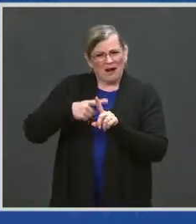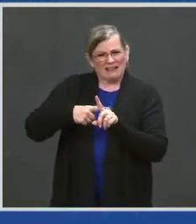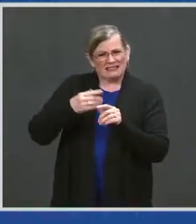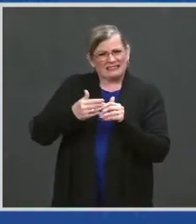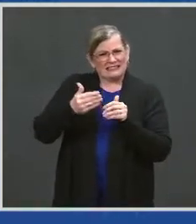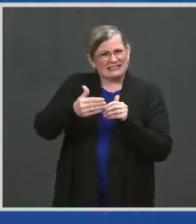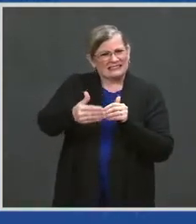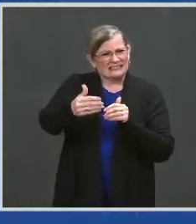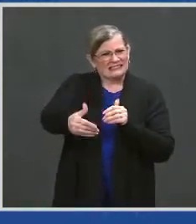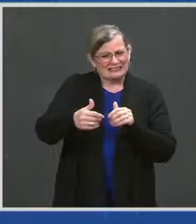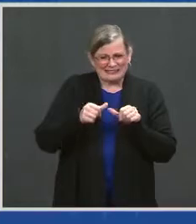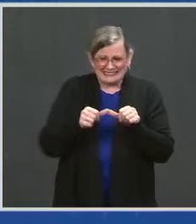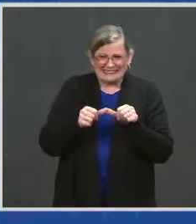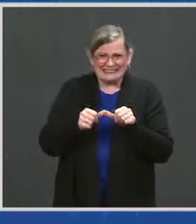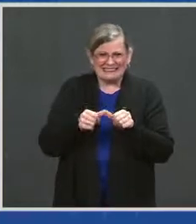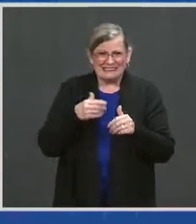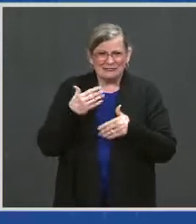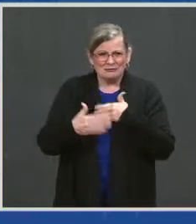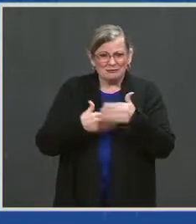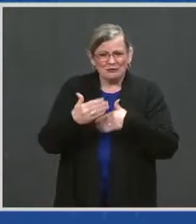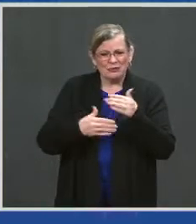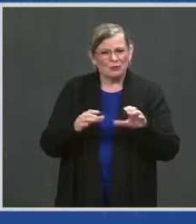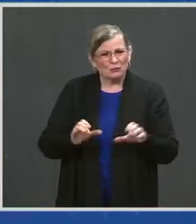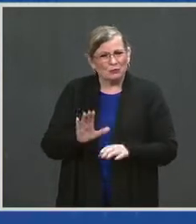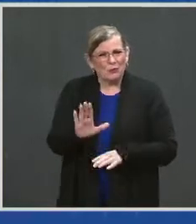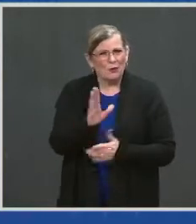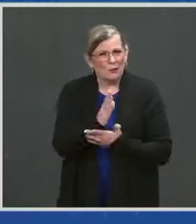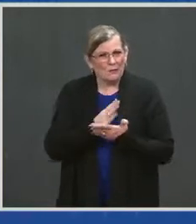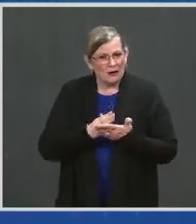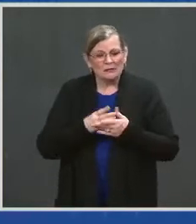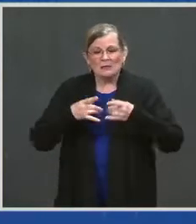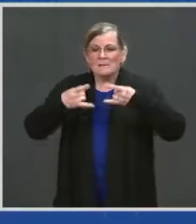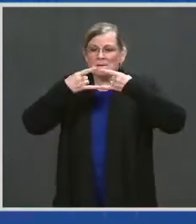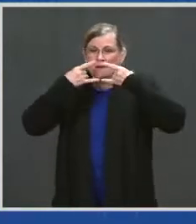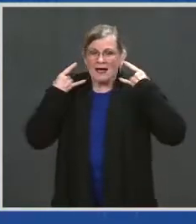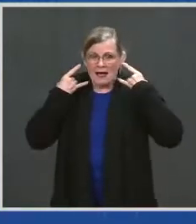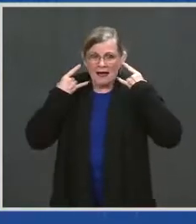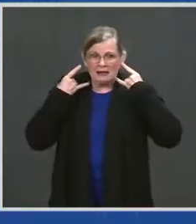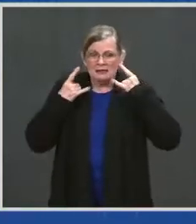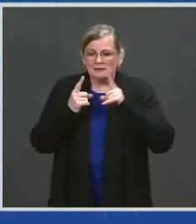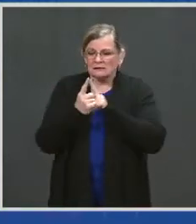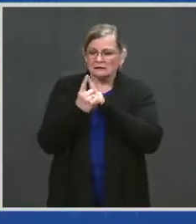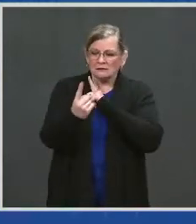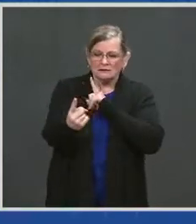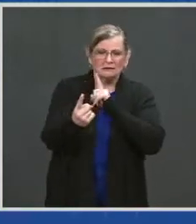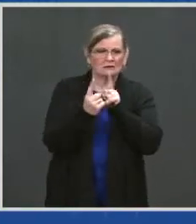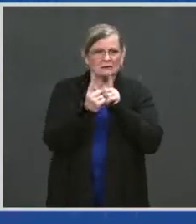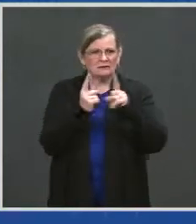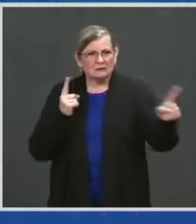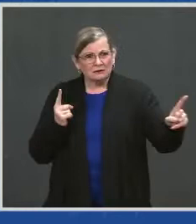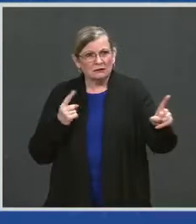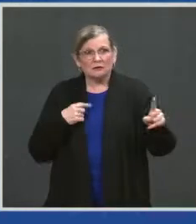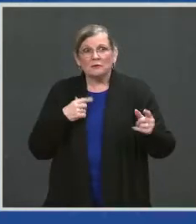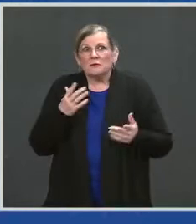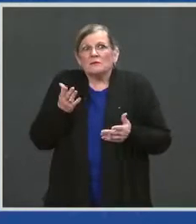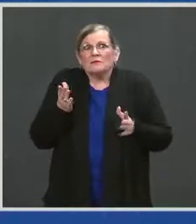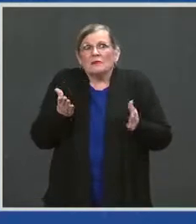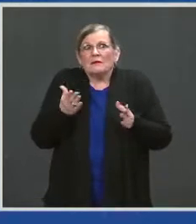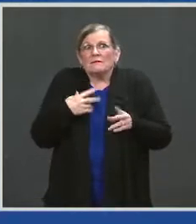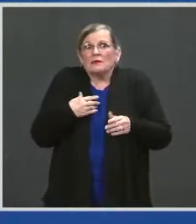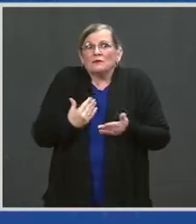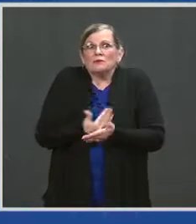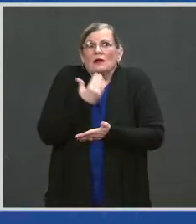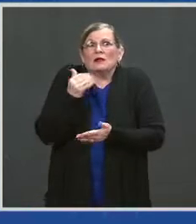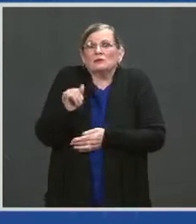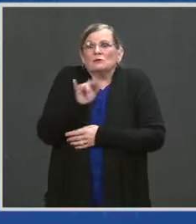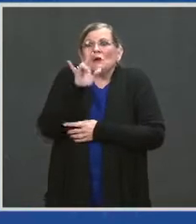part, mask up, practice social distancing, we could have a more normal July 4th. But this is